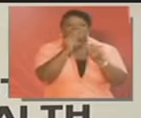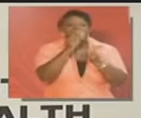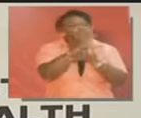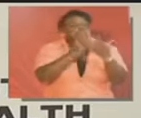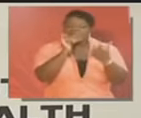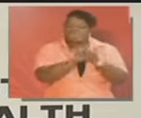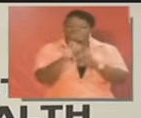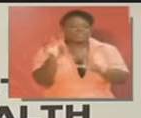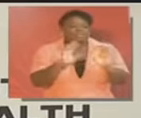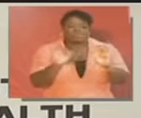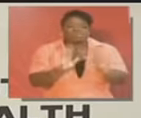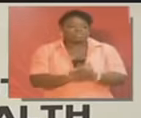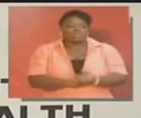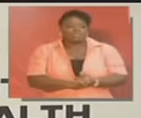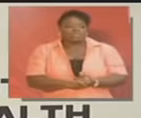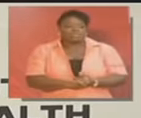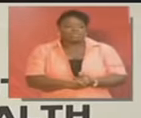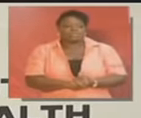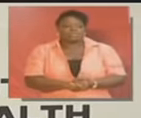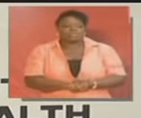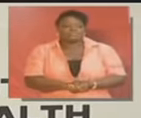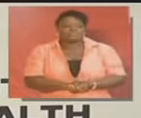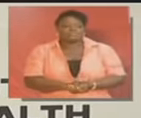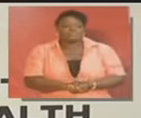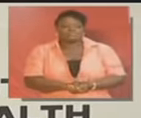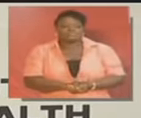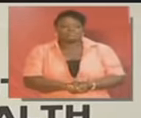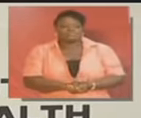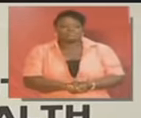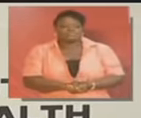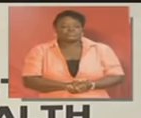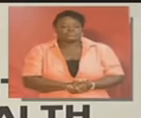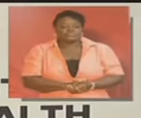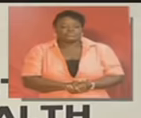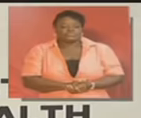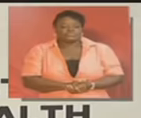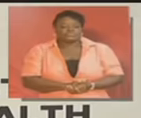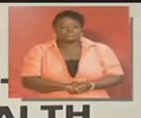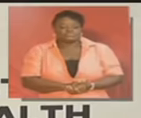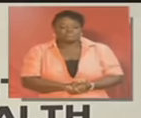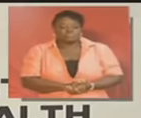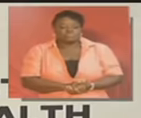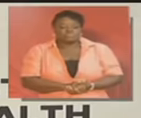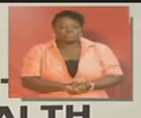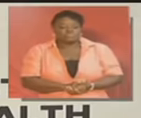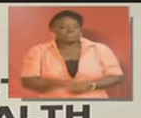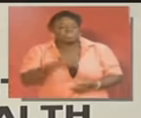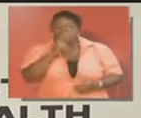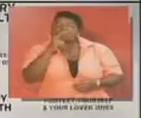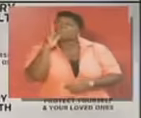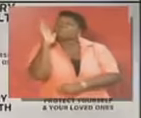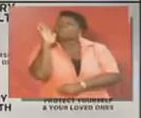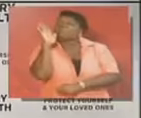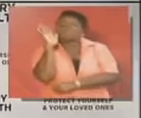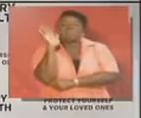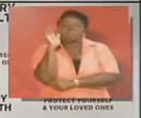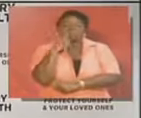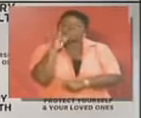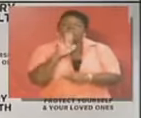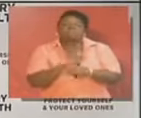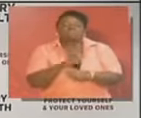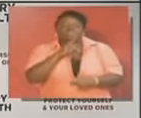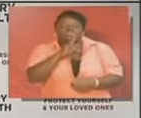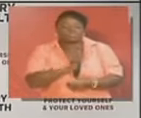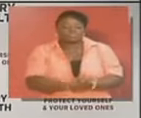would have presented before on what is expected and scheduled to come in at this point in time. Thank you. And we go